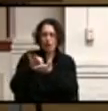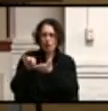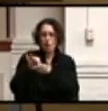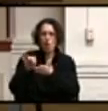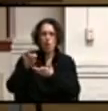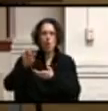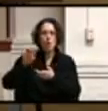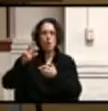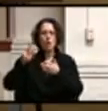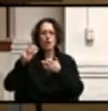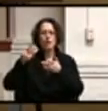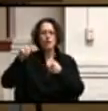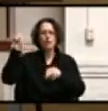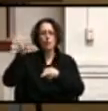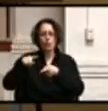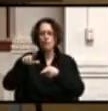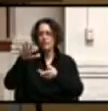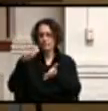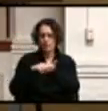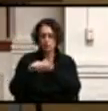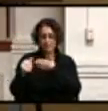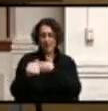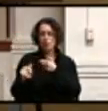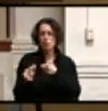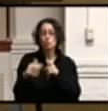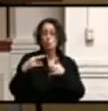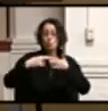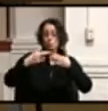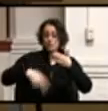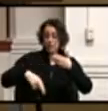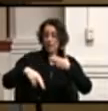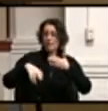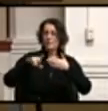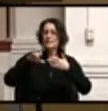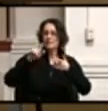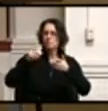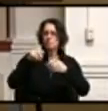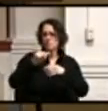about $57. And it was money. I mean, it was